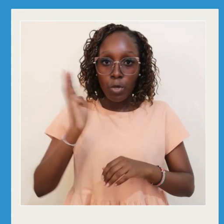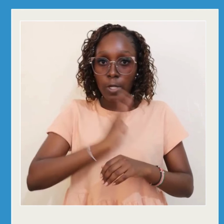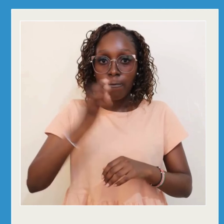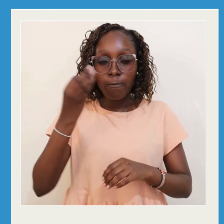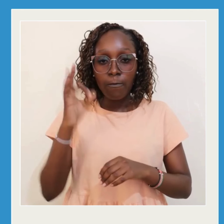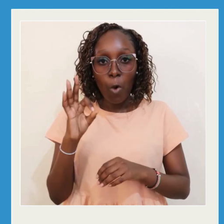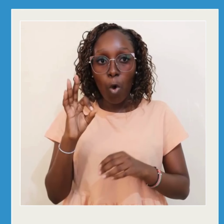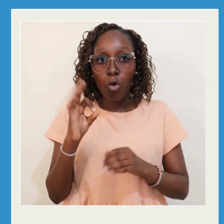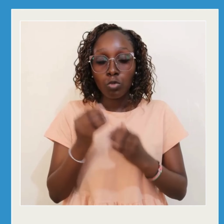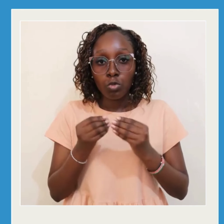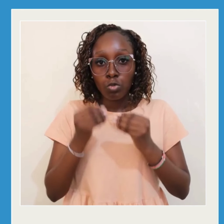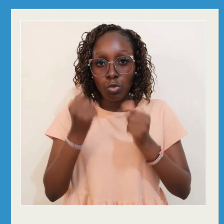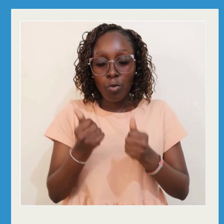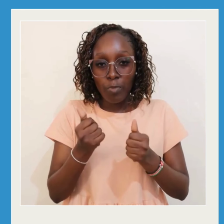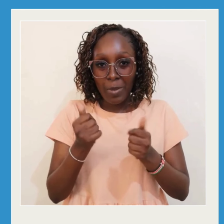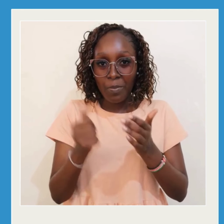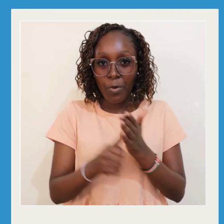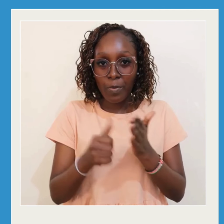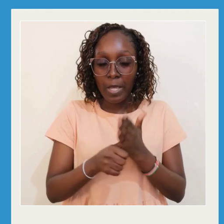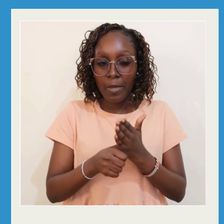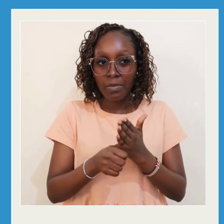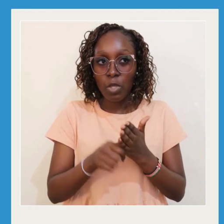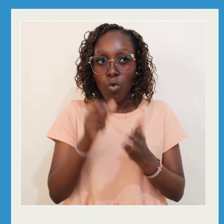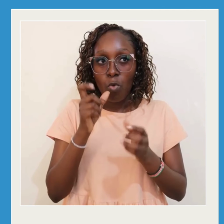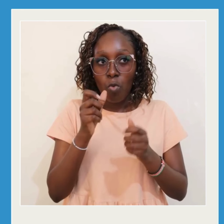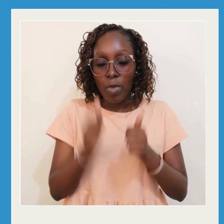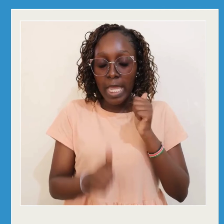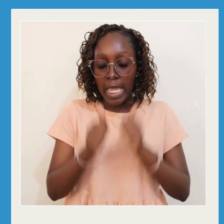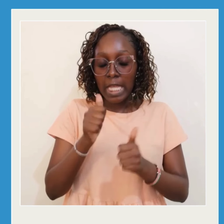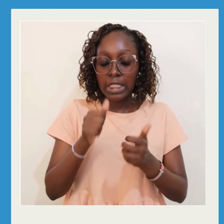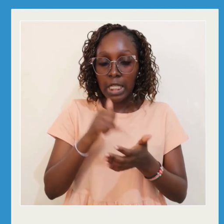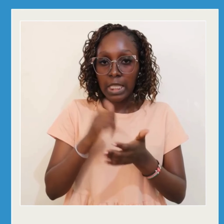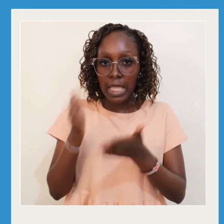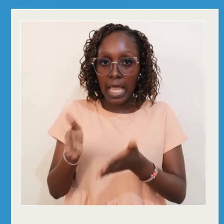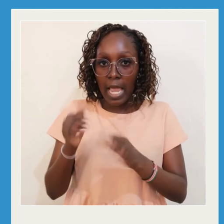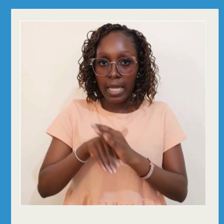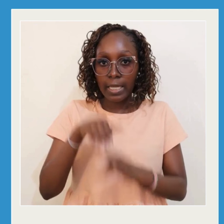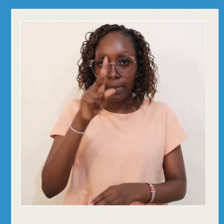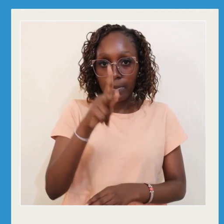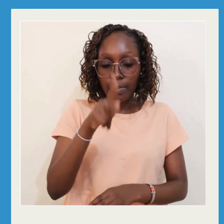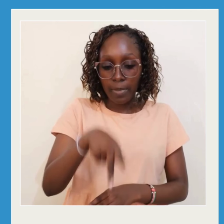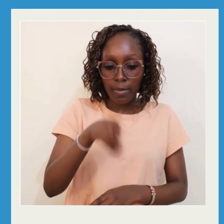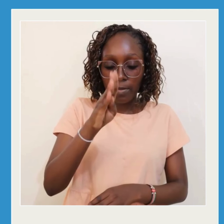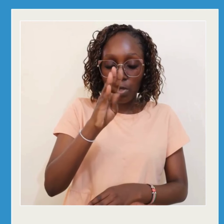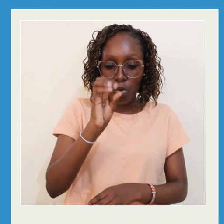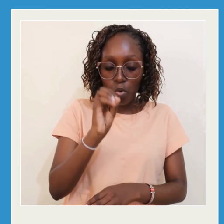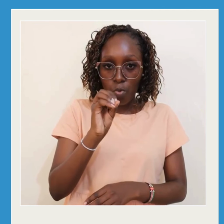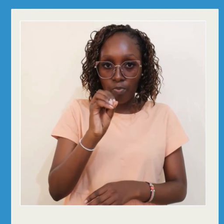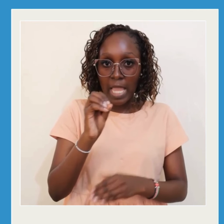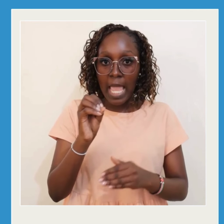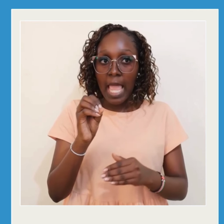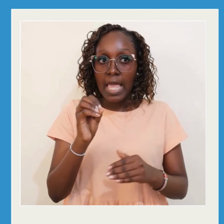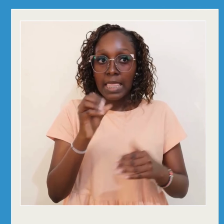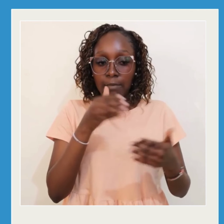for complaint and redress and addresses disputes related to public benefit